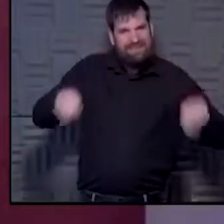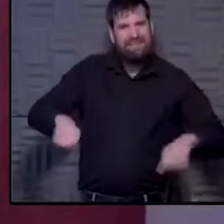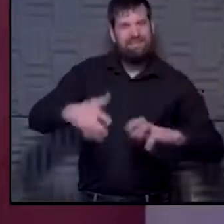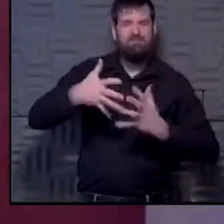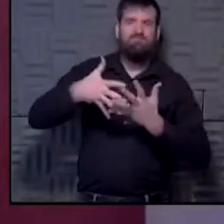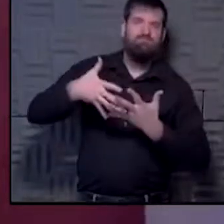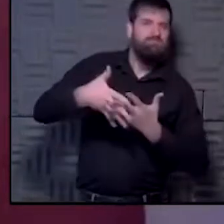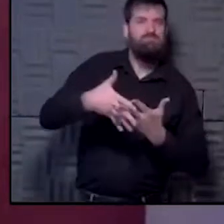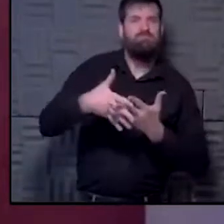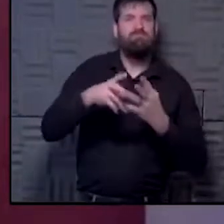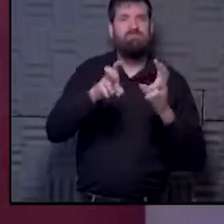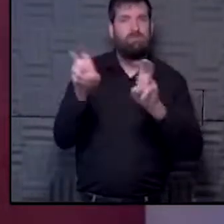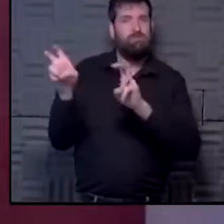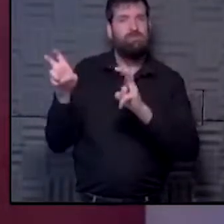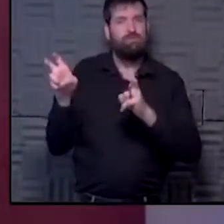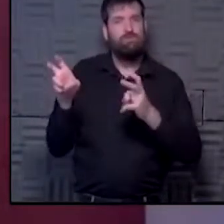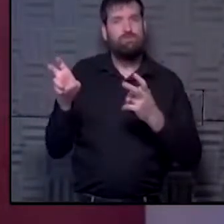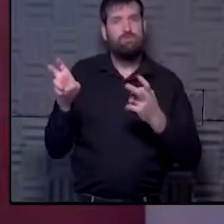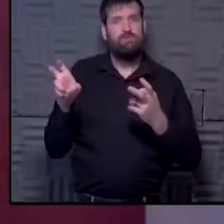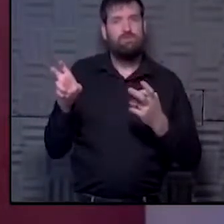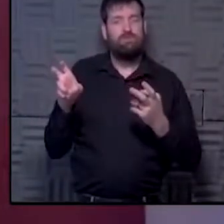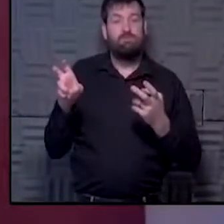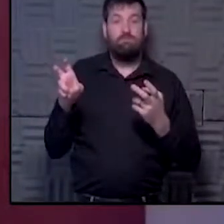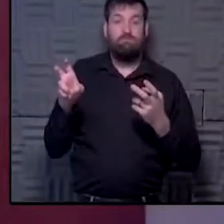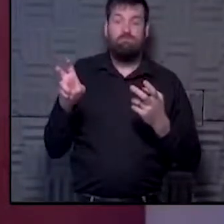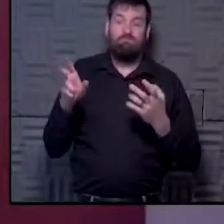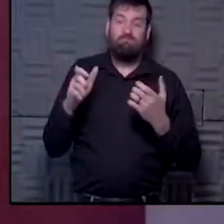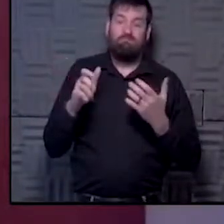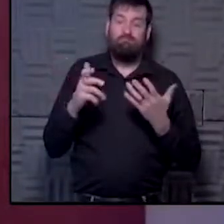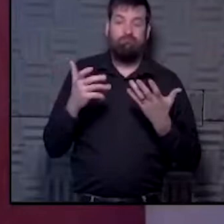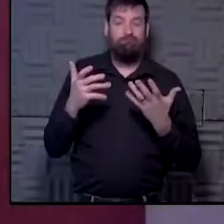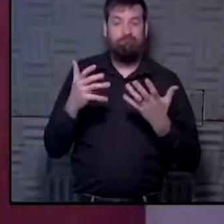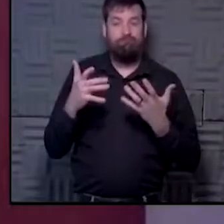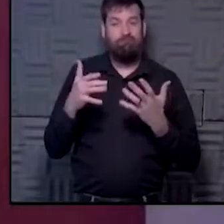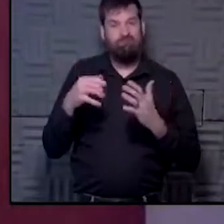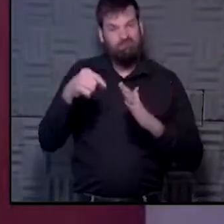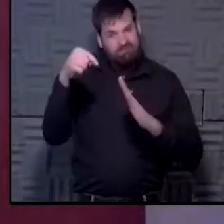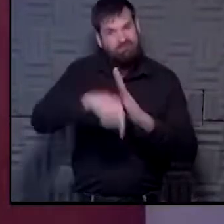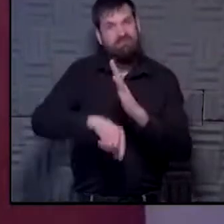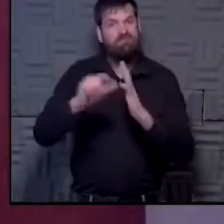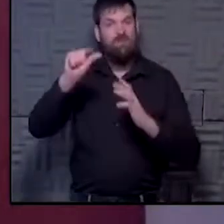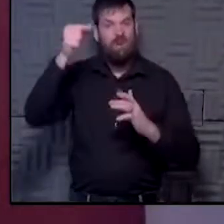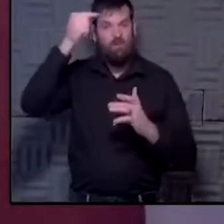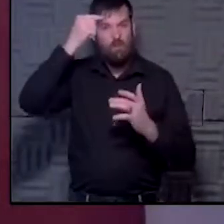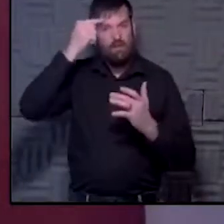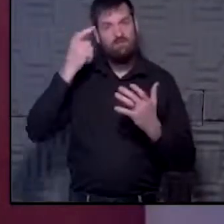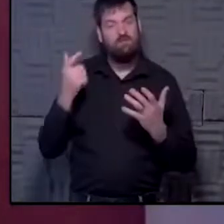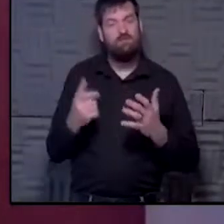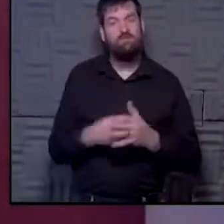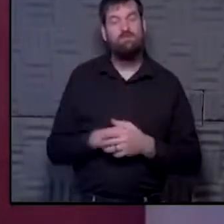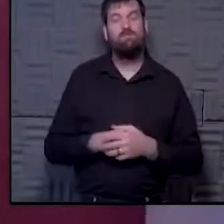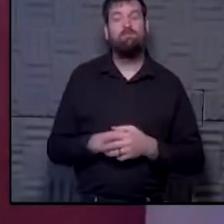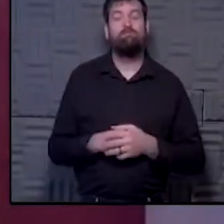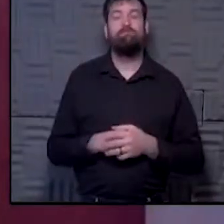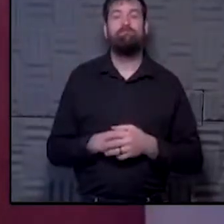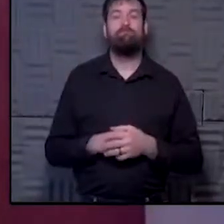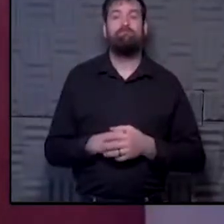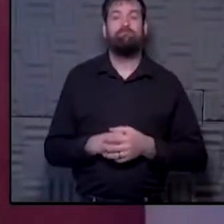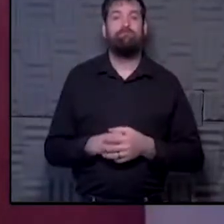that go high in governmental places.